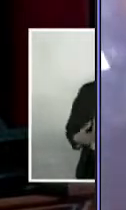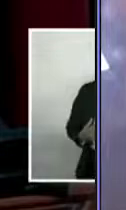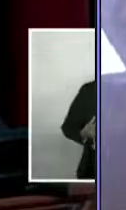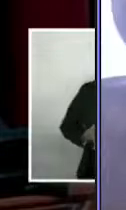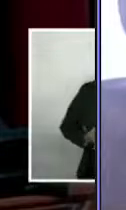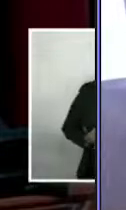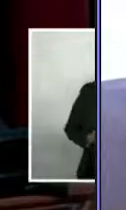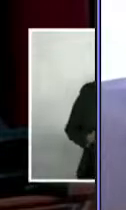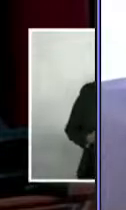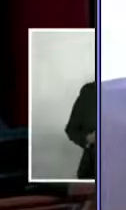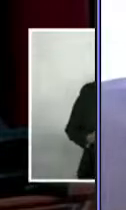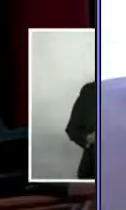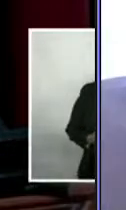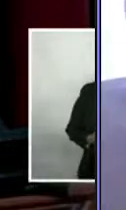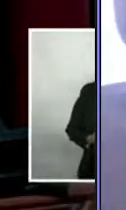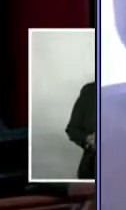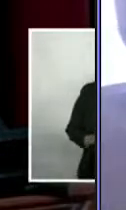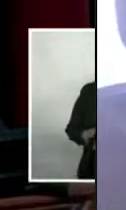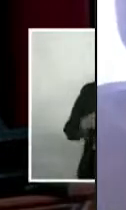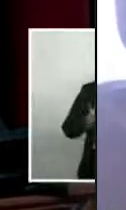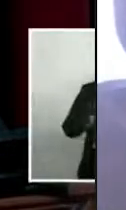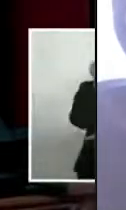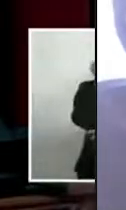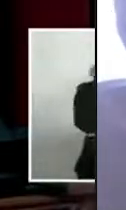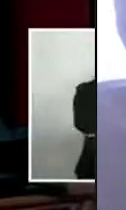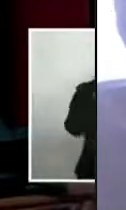Speaker, kuyasikhathaza ukungagcwaliswa